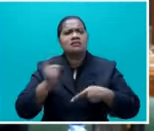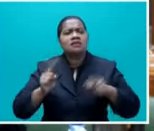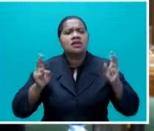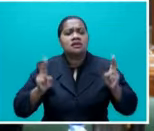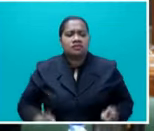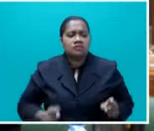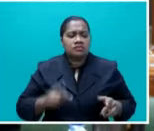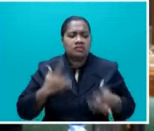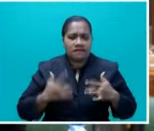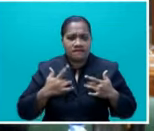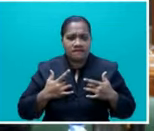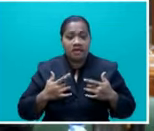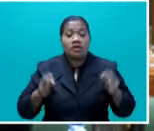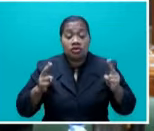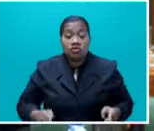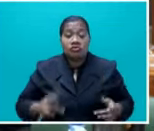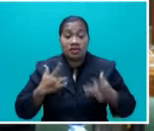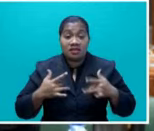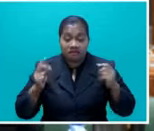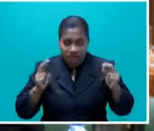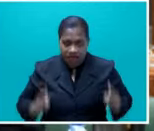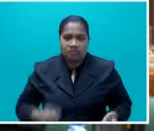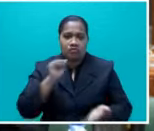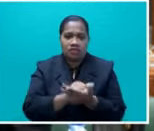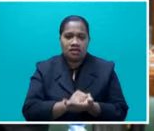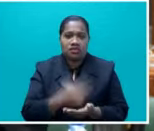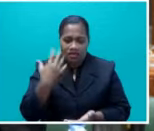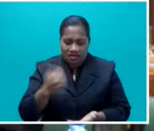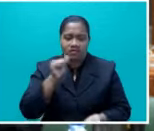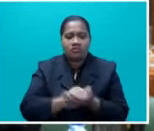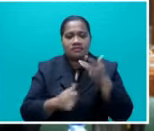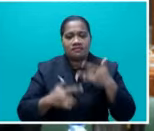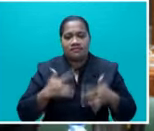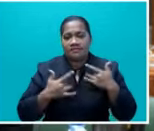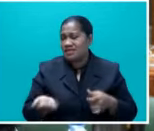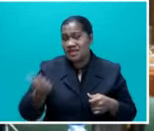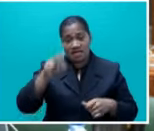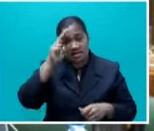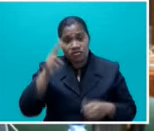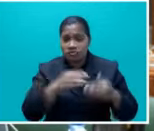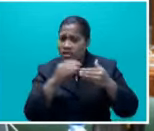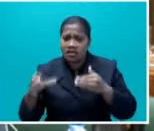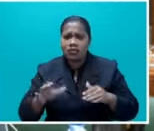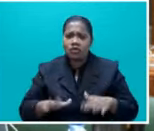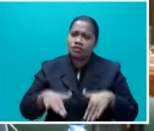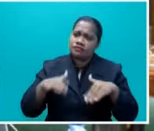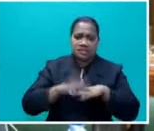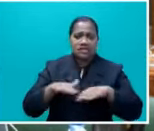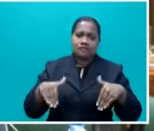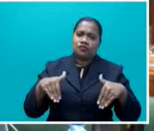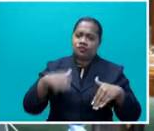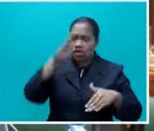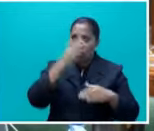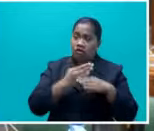life is a human right, Madam Speaker. We have a right to life. And any national leader will not just sit here and